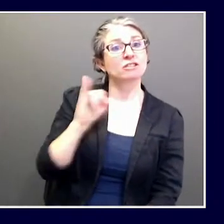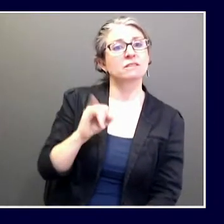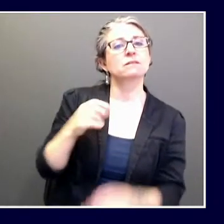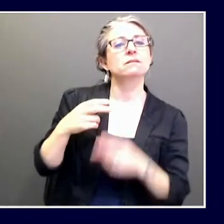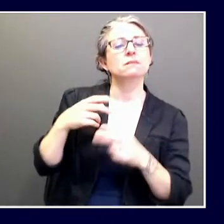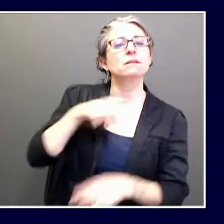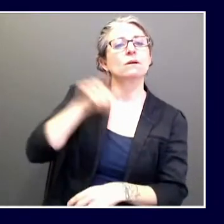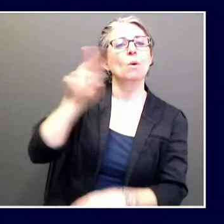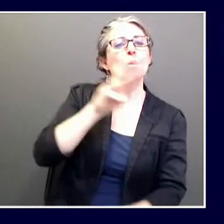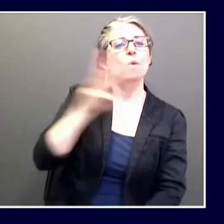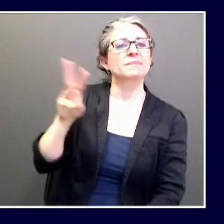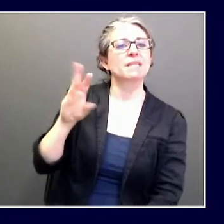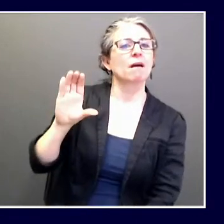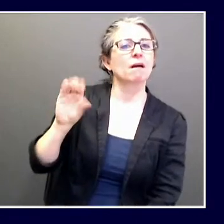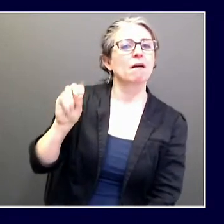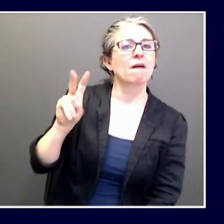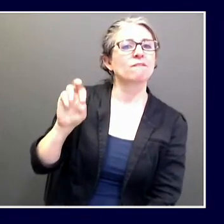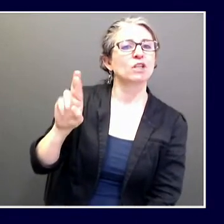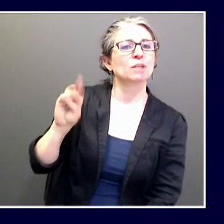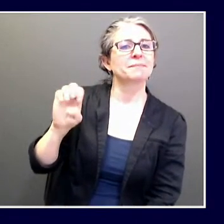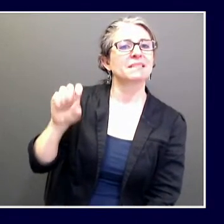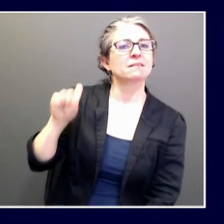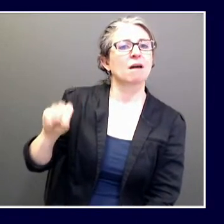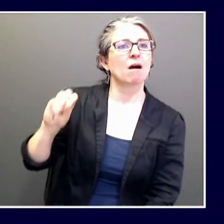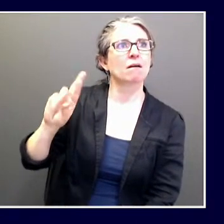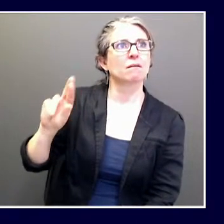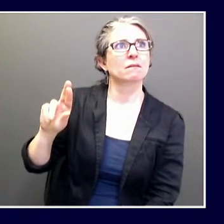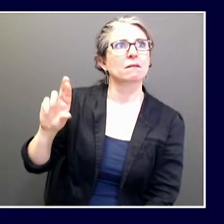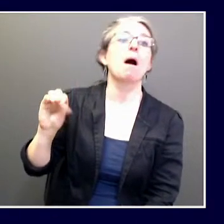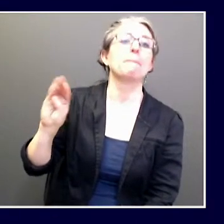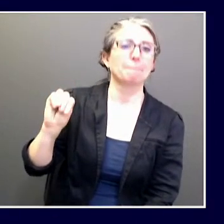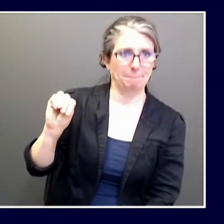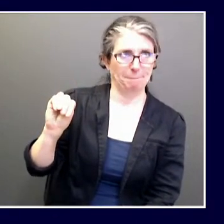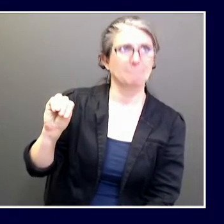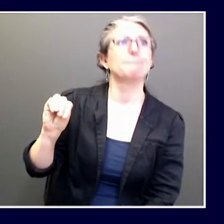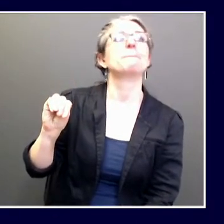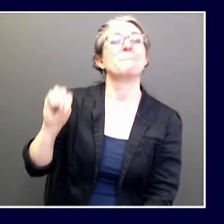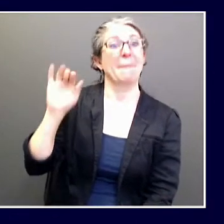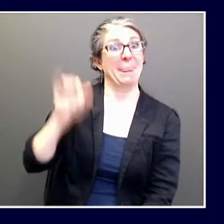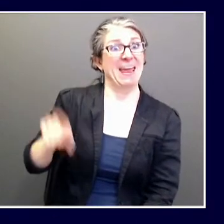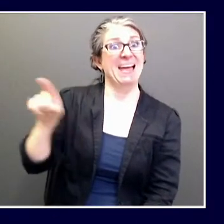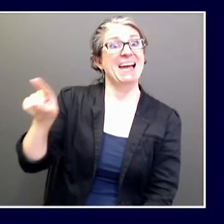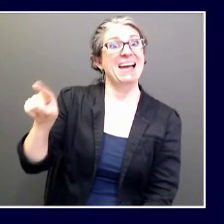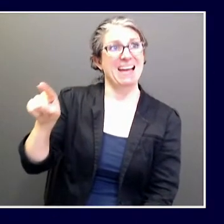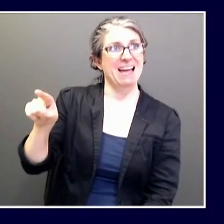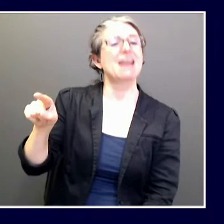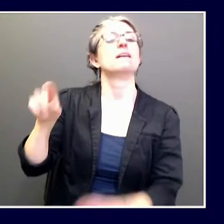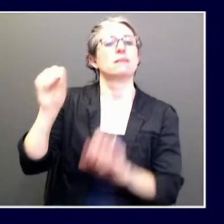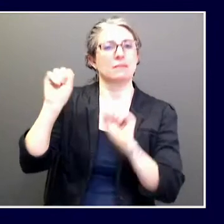1, and the last date sign up for a plan for 2022 is January 15th. You can also call